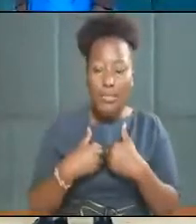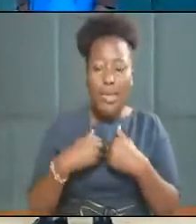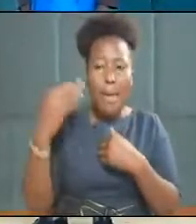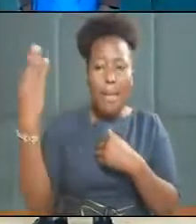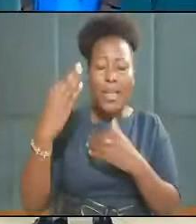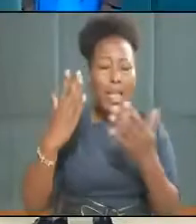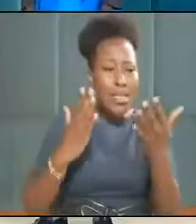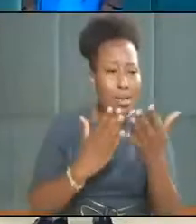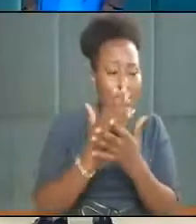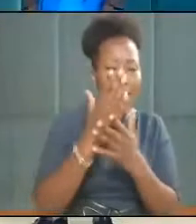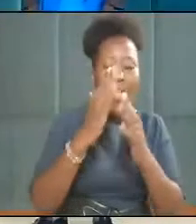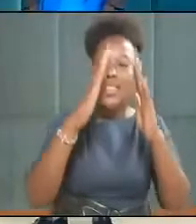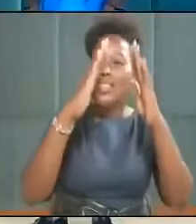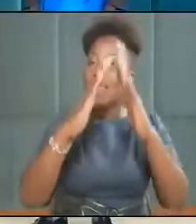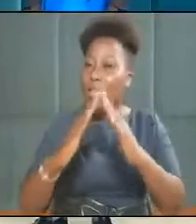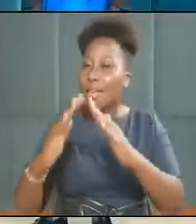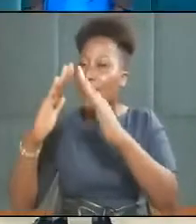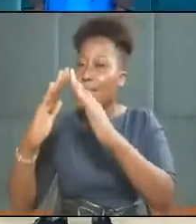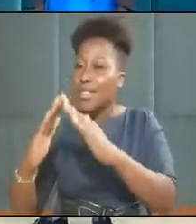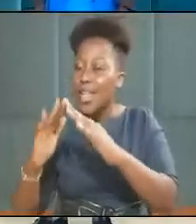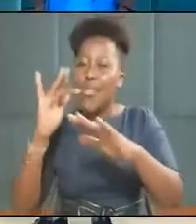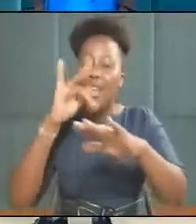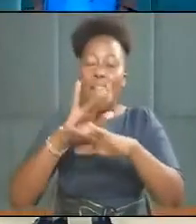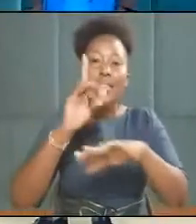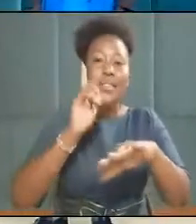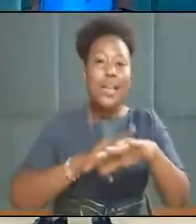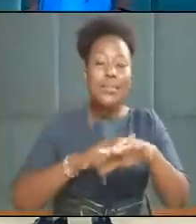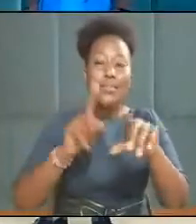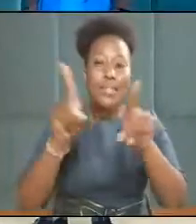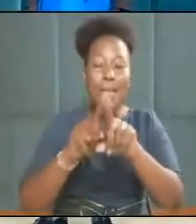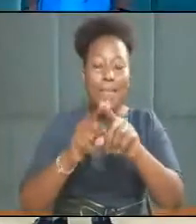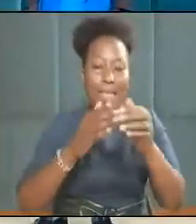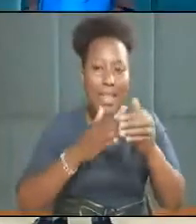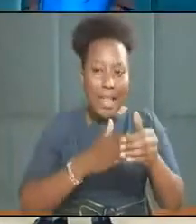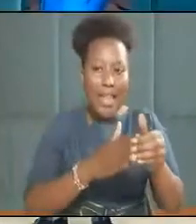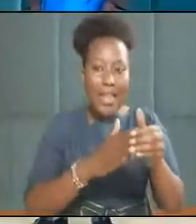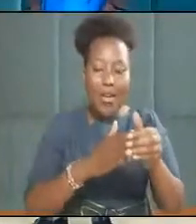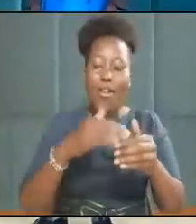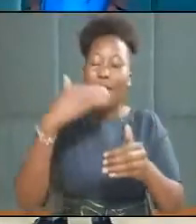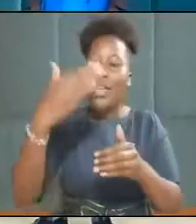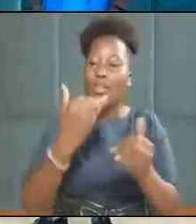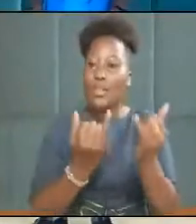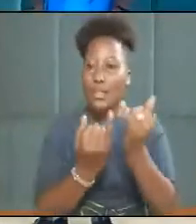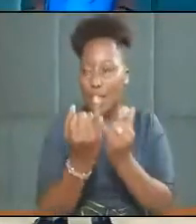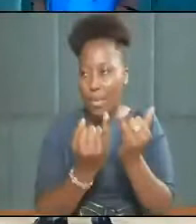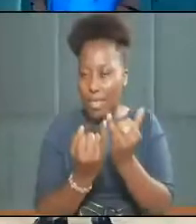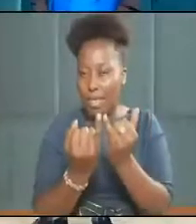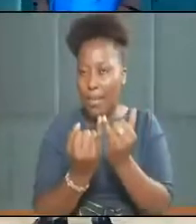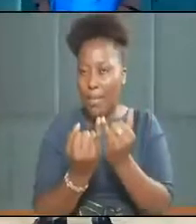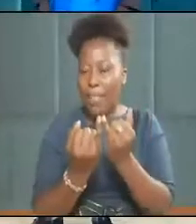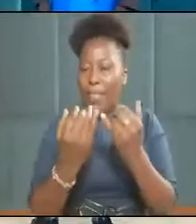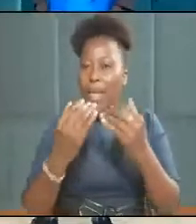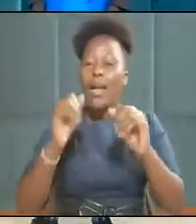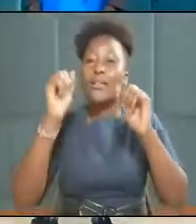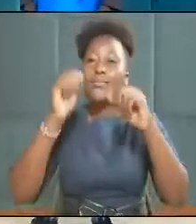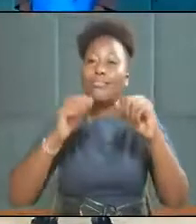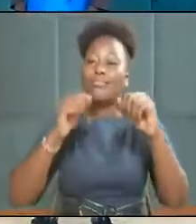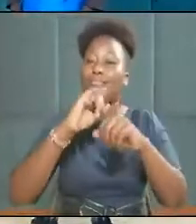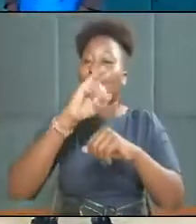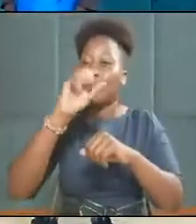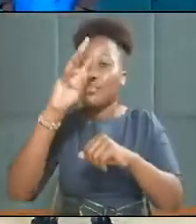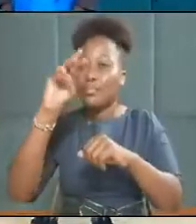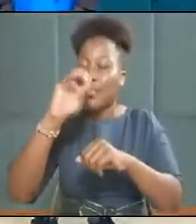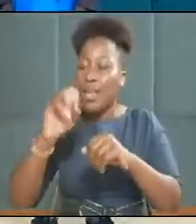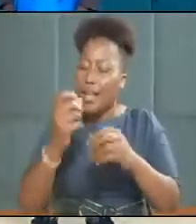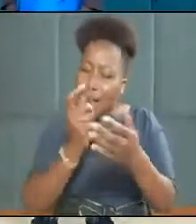preached throughout the city since the earliest times and is read on every Sabbath. I agree, James.